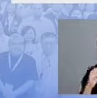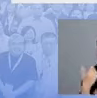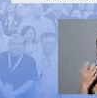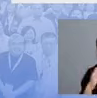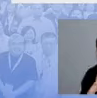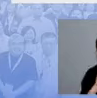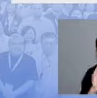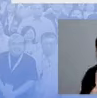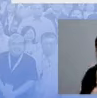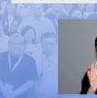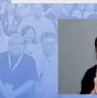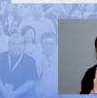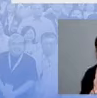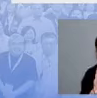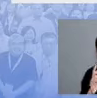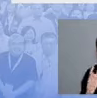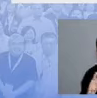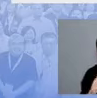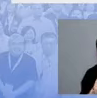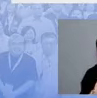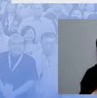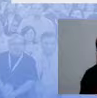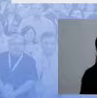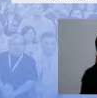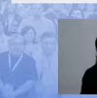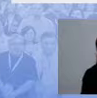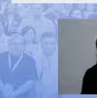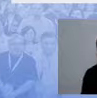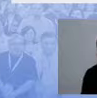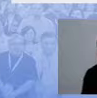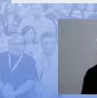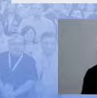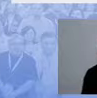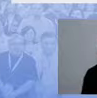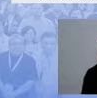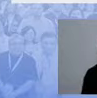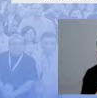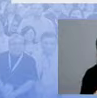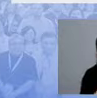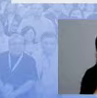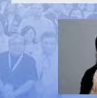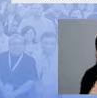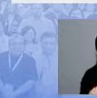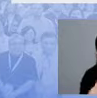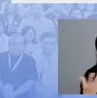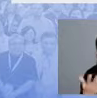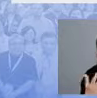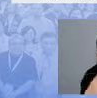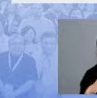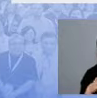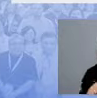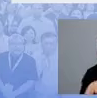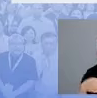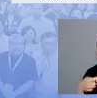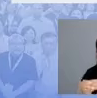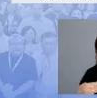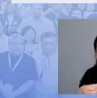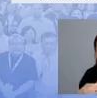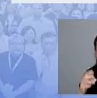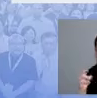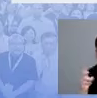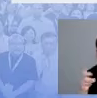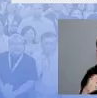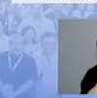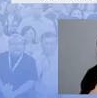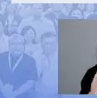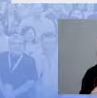policy implementers to actually actively participate in policy drafting through these particular committees, and that's what we are calling it as a